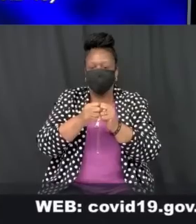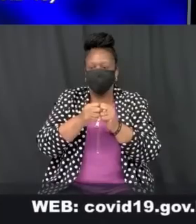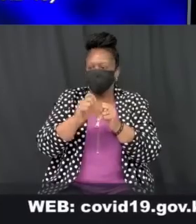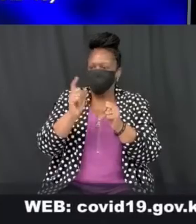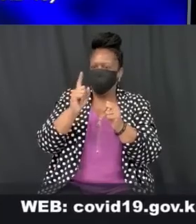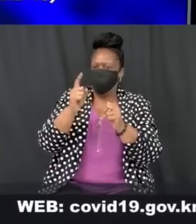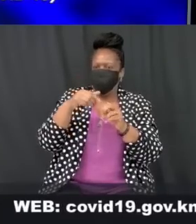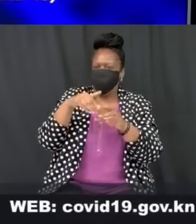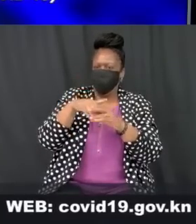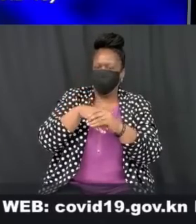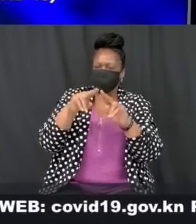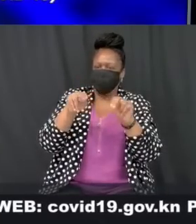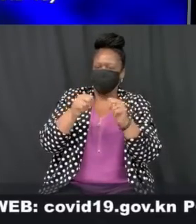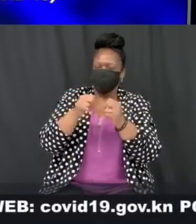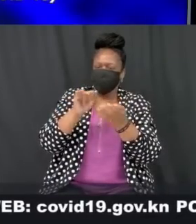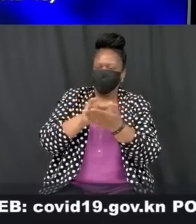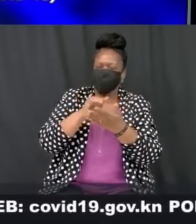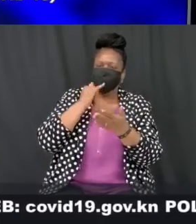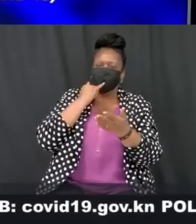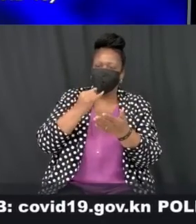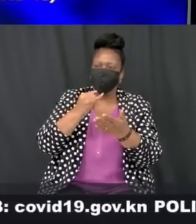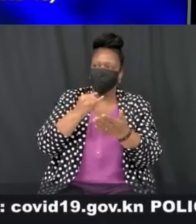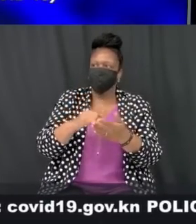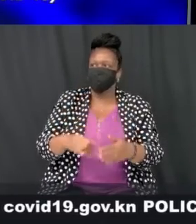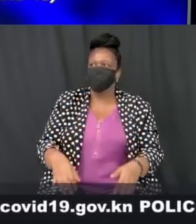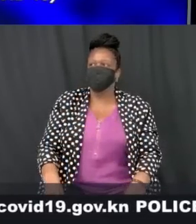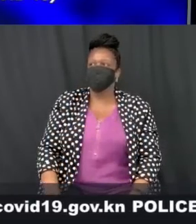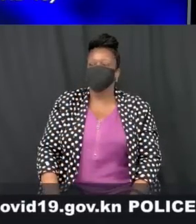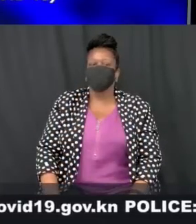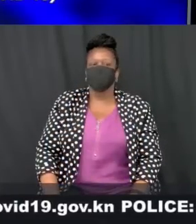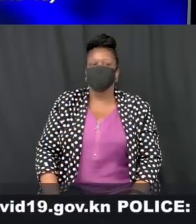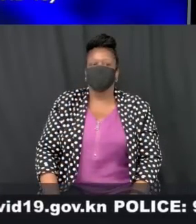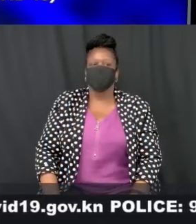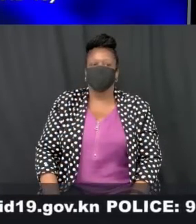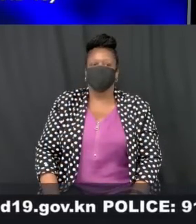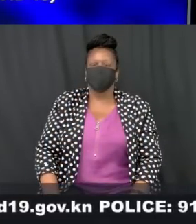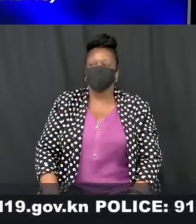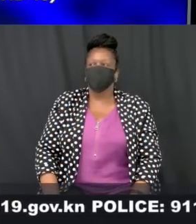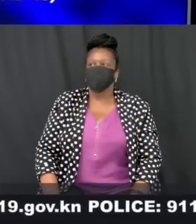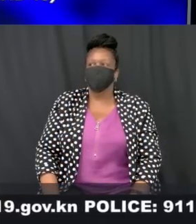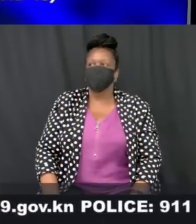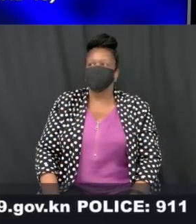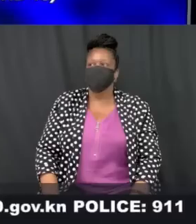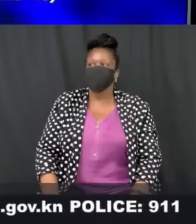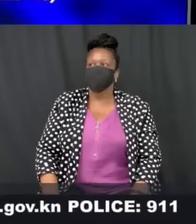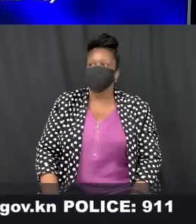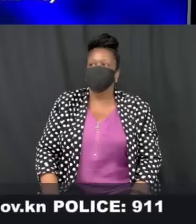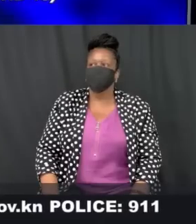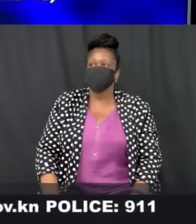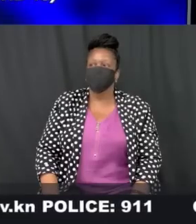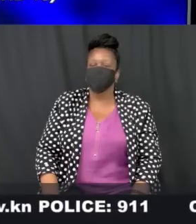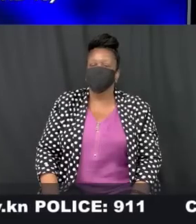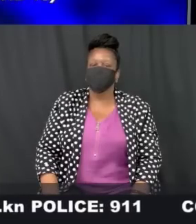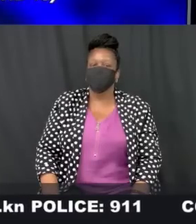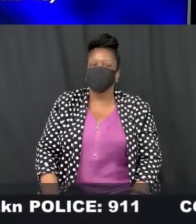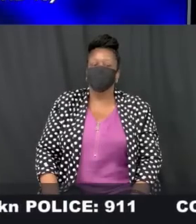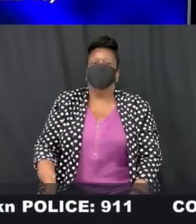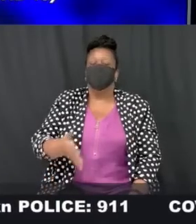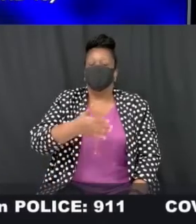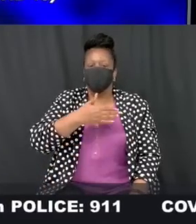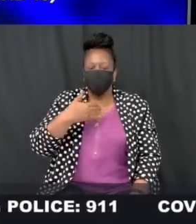active cases, how many are local and how many are inbound?